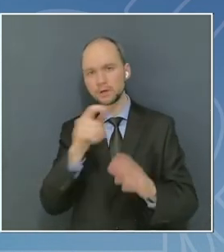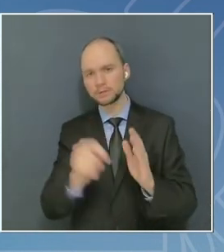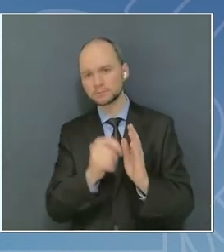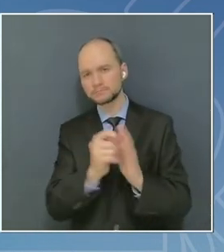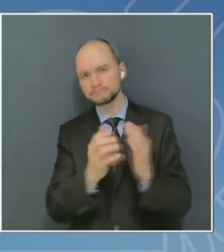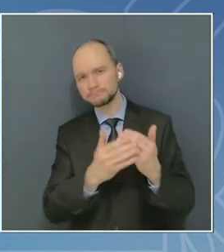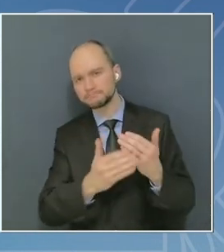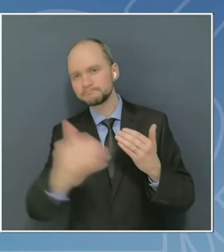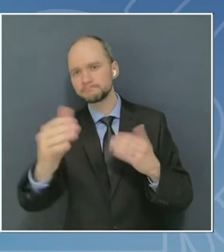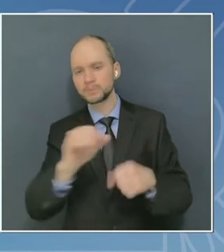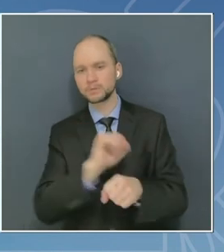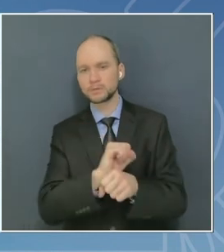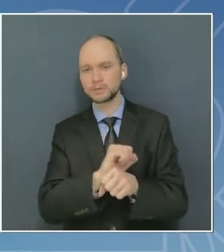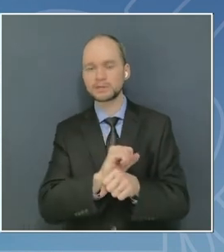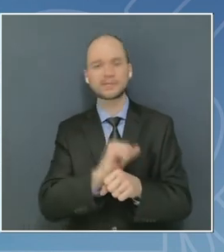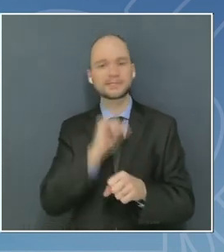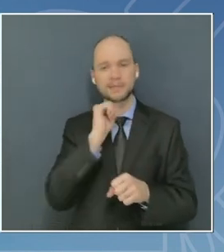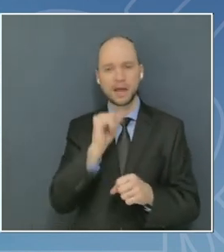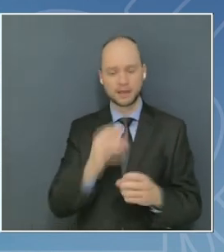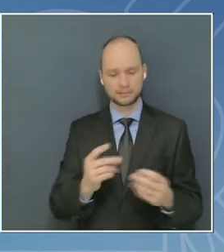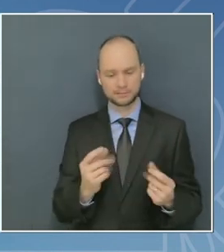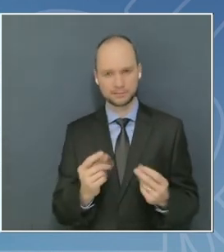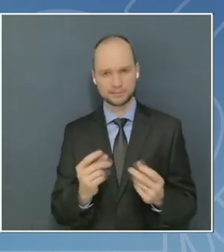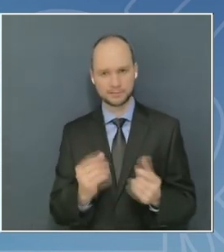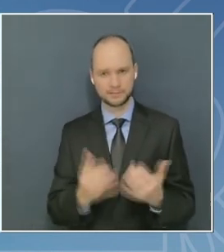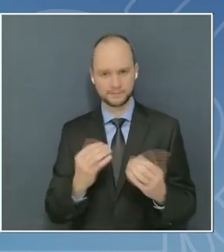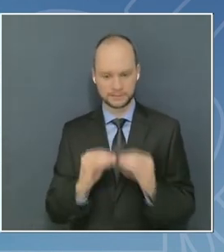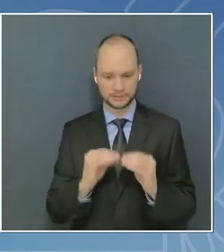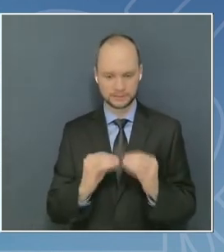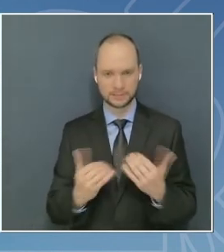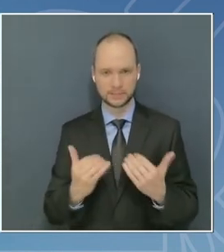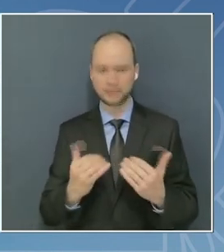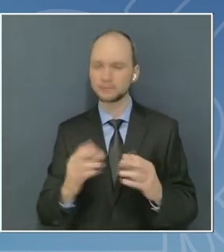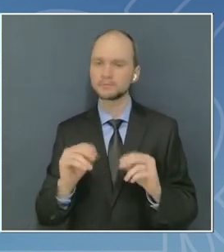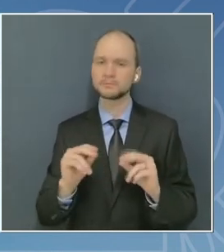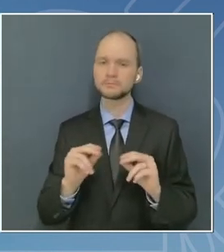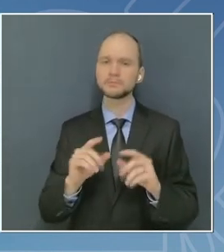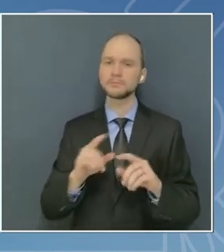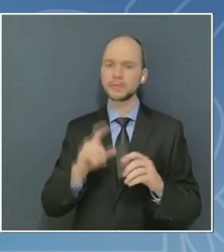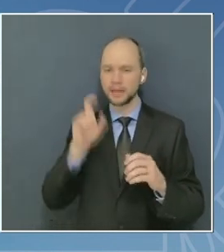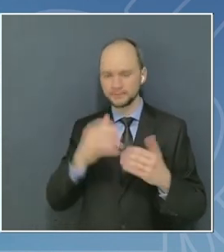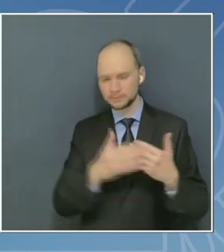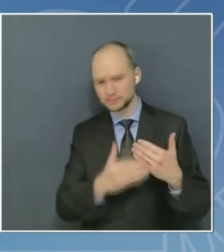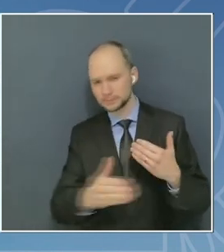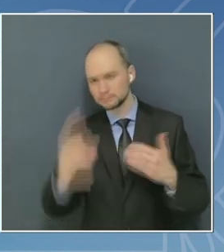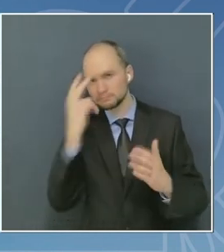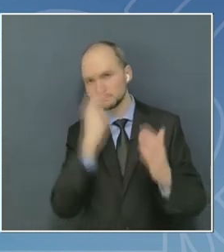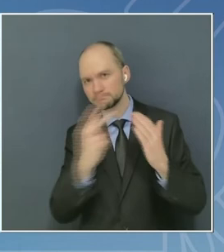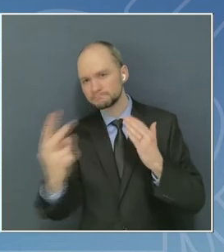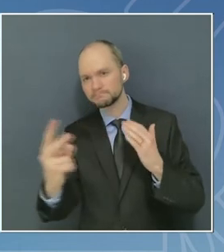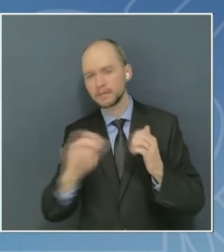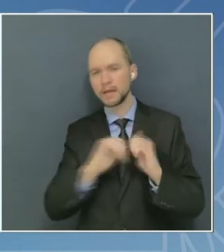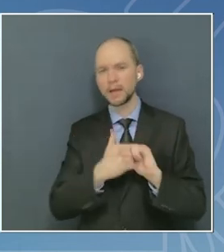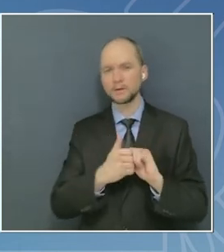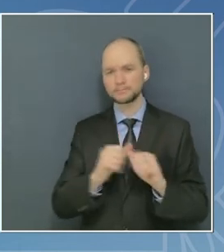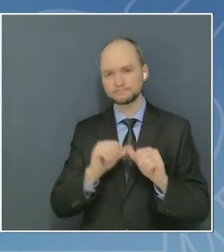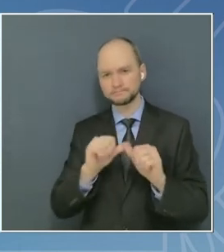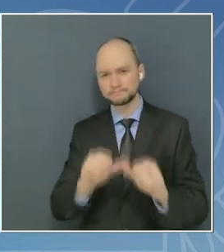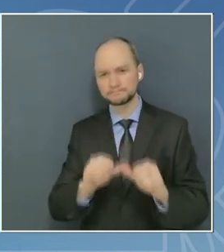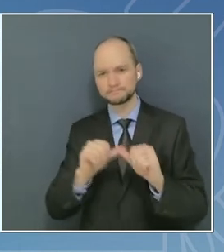of a day. It's been hard, and it's important to keep trying. And we've got so many partners to do. None of us do it